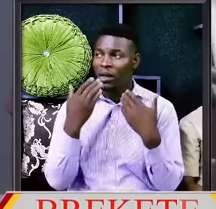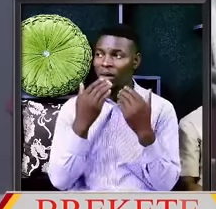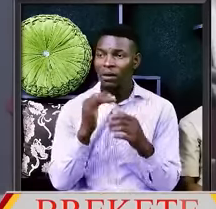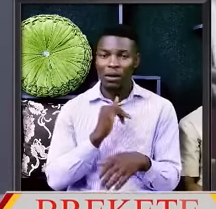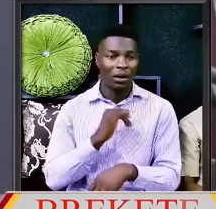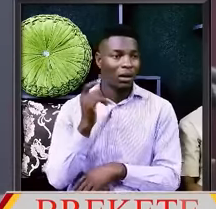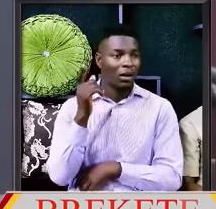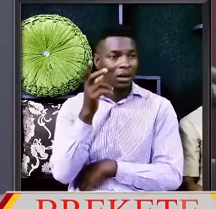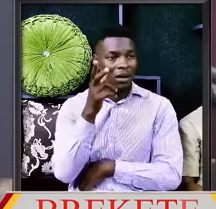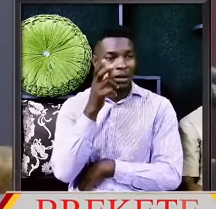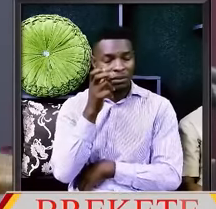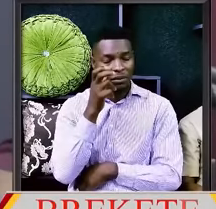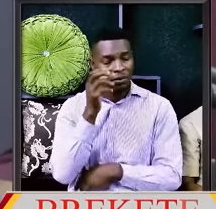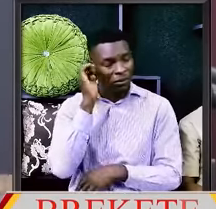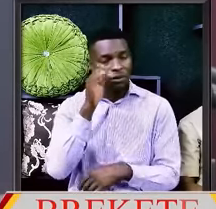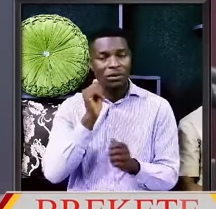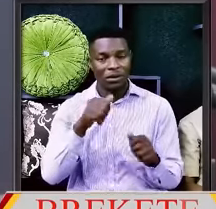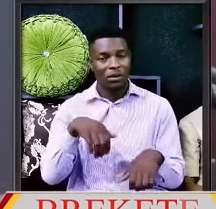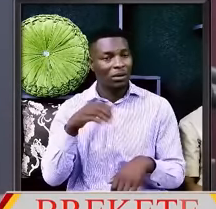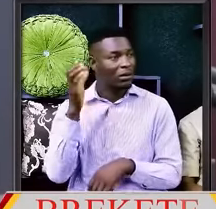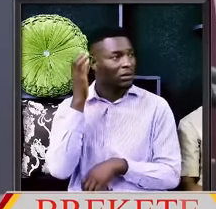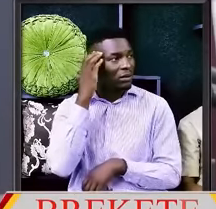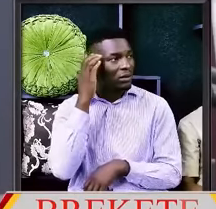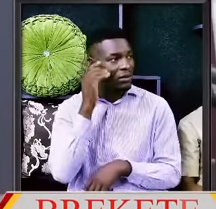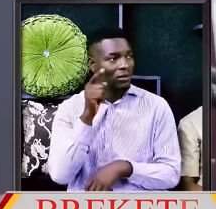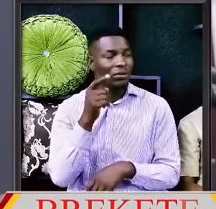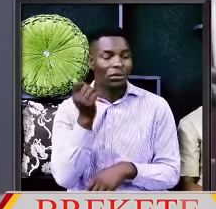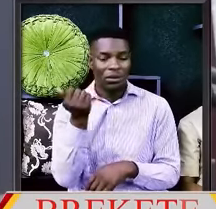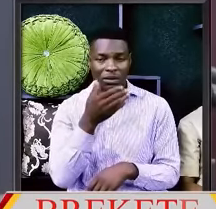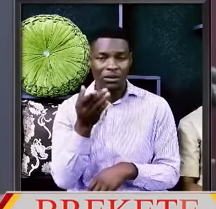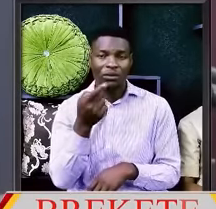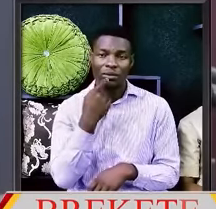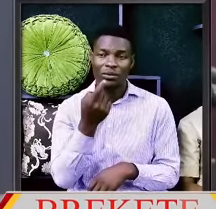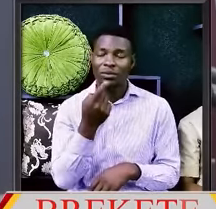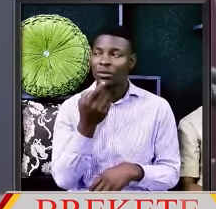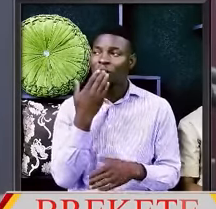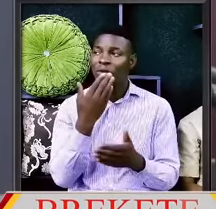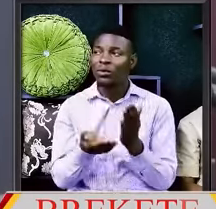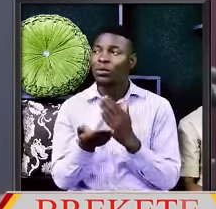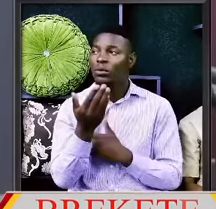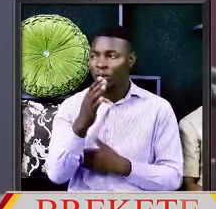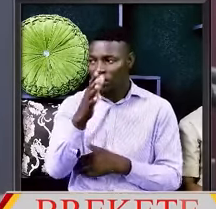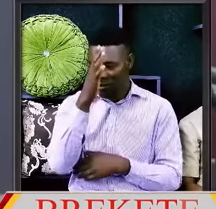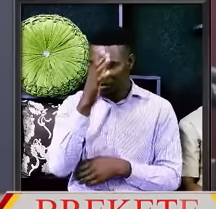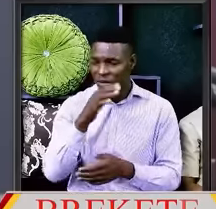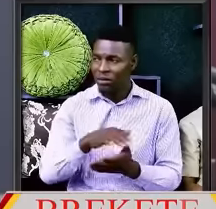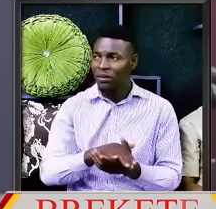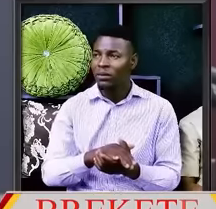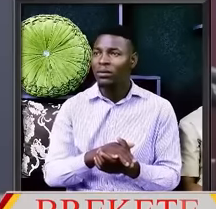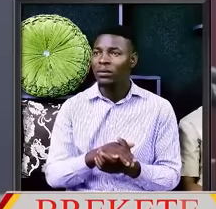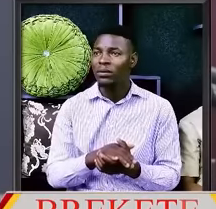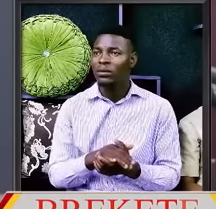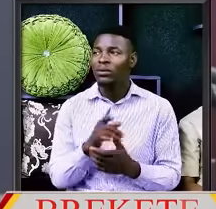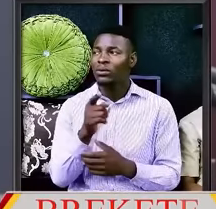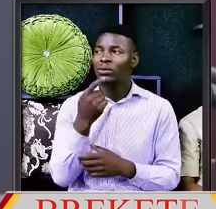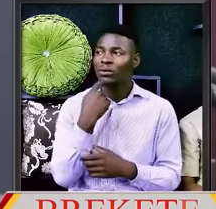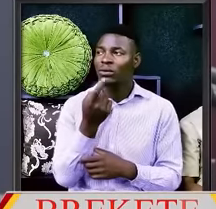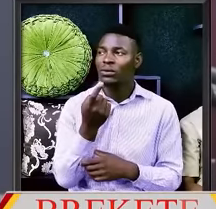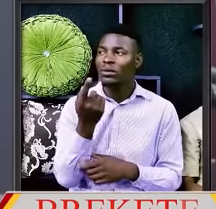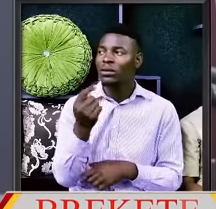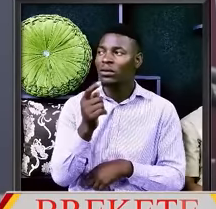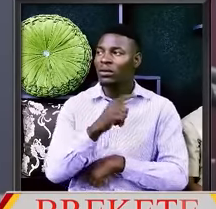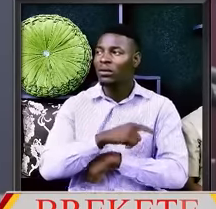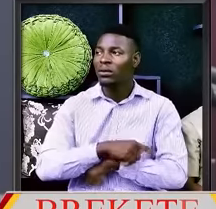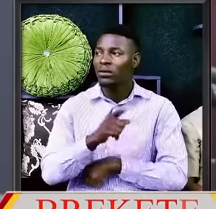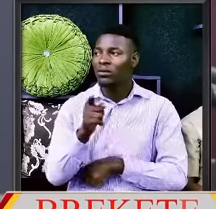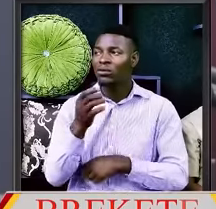I'm listening. Hello, can you hear me? Did they hear you? Did they hear you? Anything where you talk. Okay, Daddy, good morning, Daddy. Daddy, you said the day you